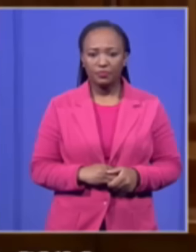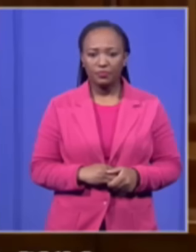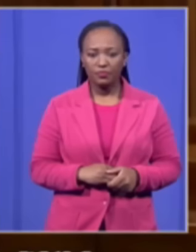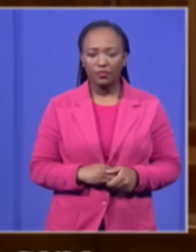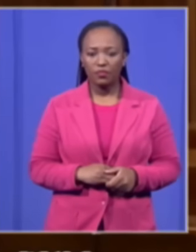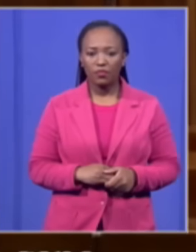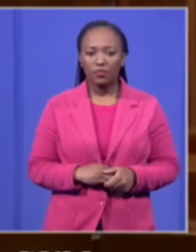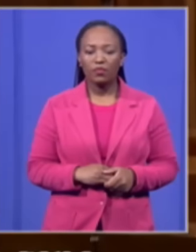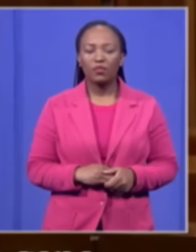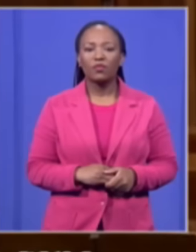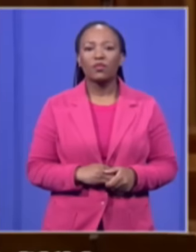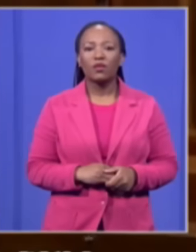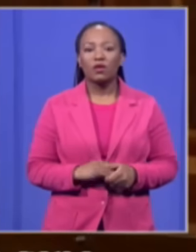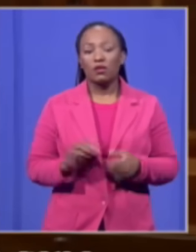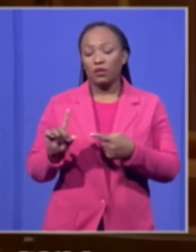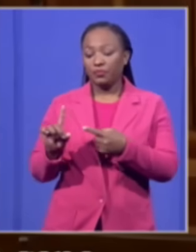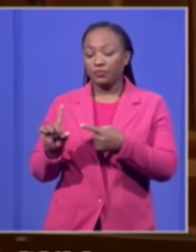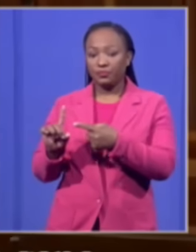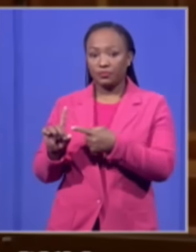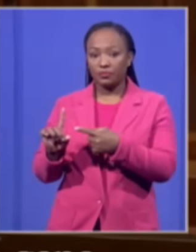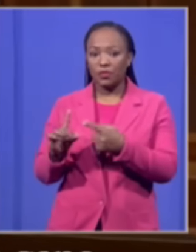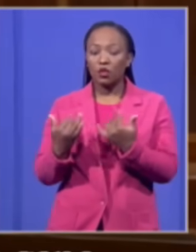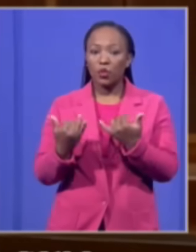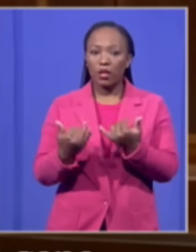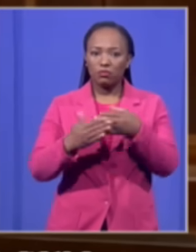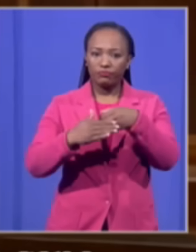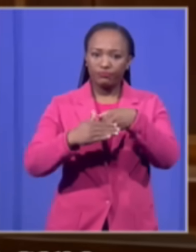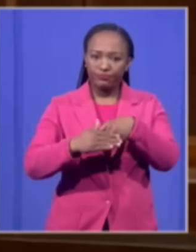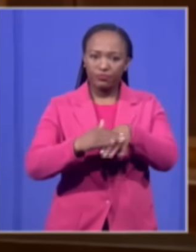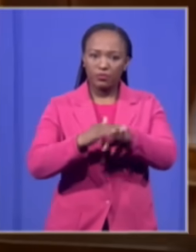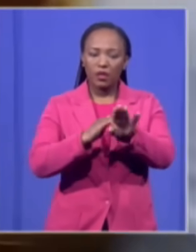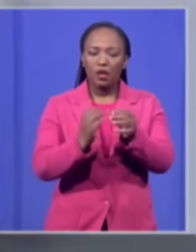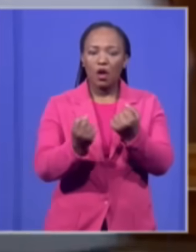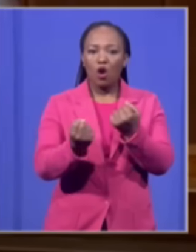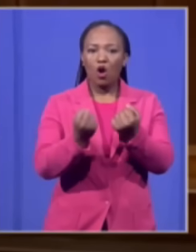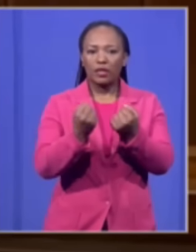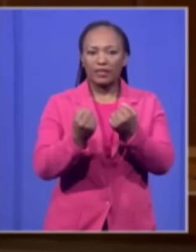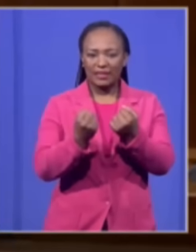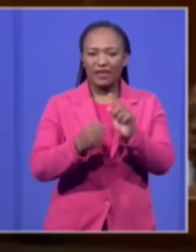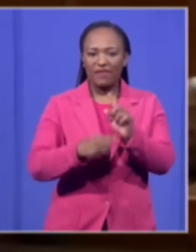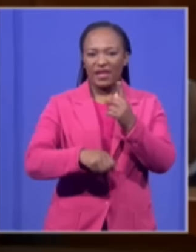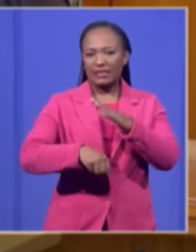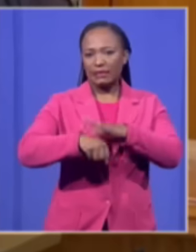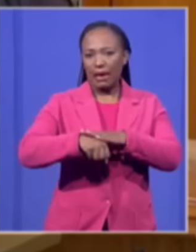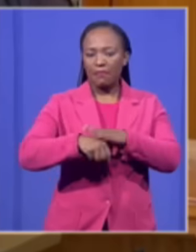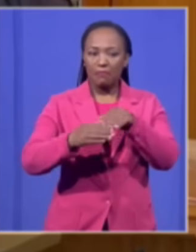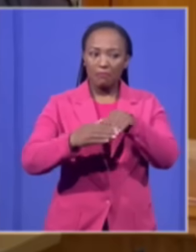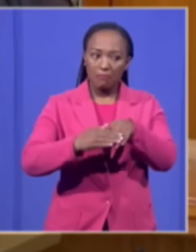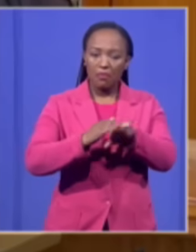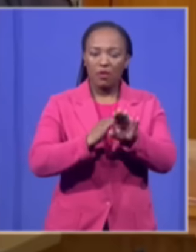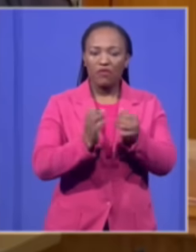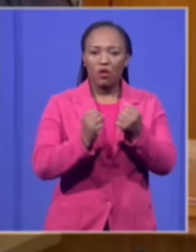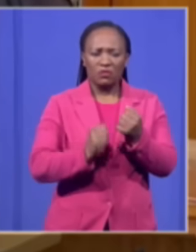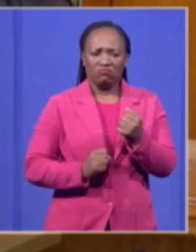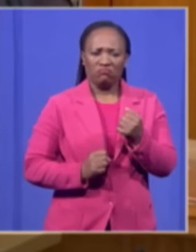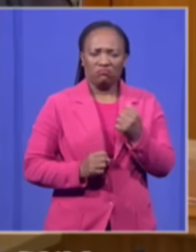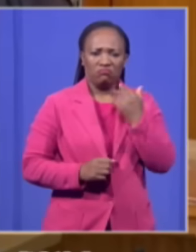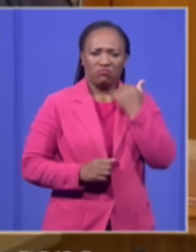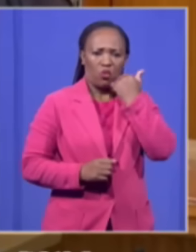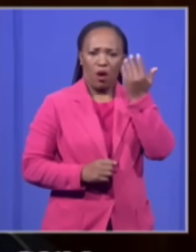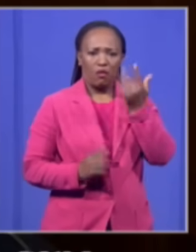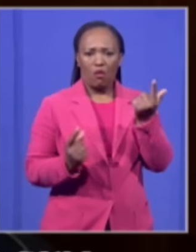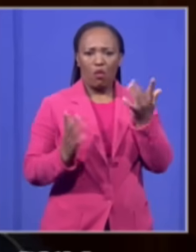Mluleki Nkosi o tlhotsa tlhageletse ka boripana kwa kgotlatshekelo. Fa na tlhagelela lekgetlo la ntlha o boleletse kgotlatshekelo gore ga batle mmueledi